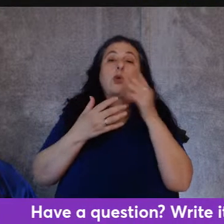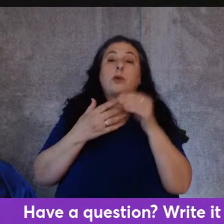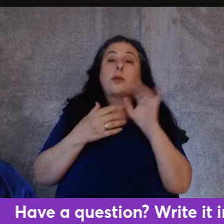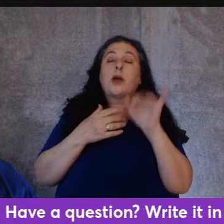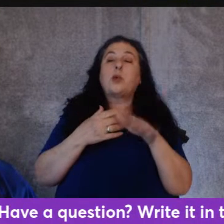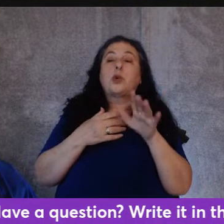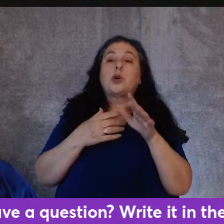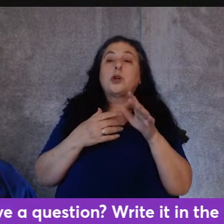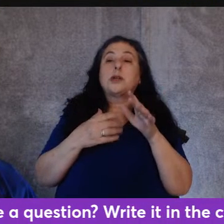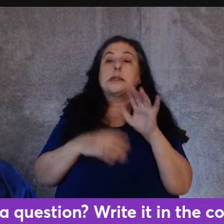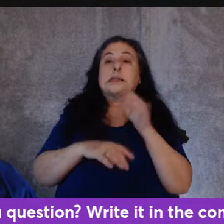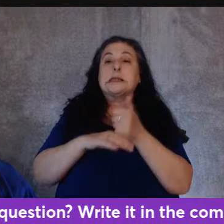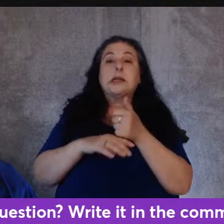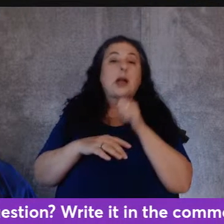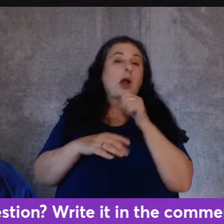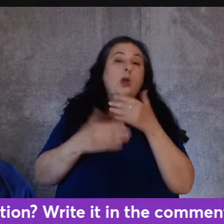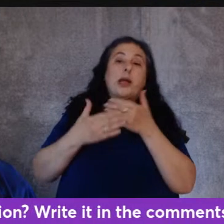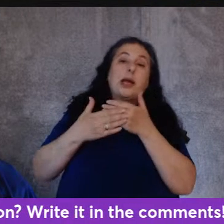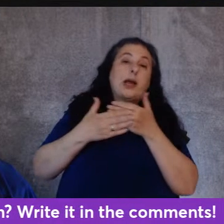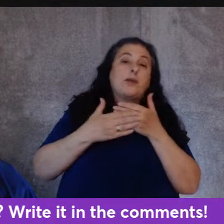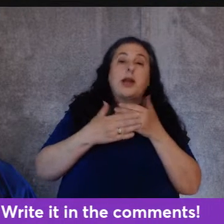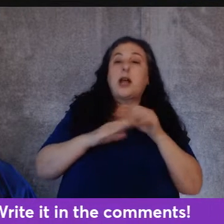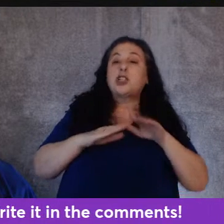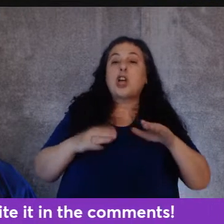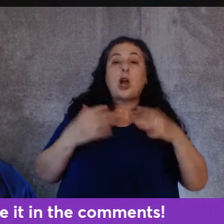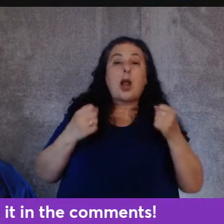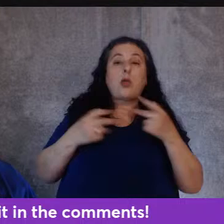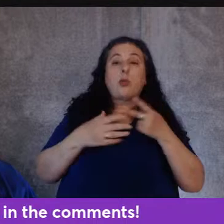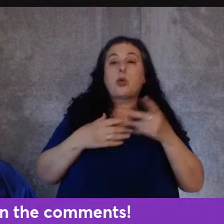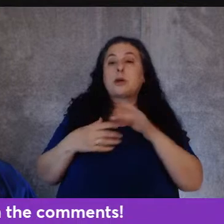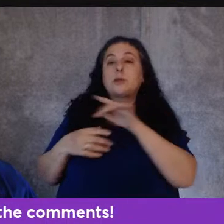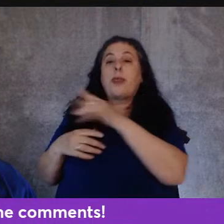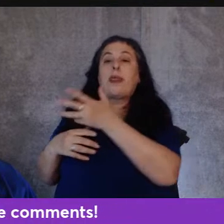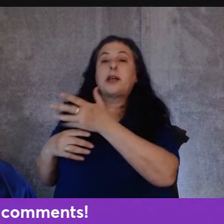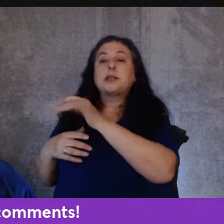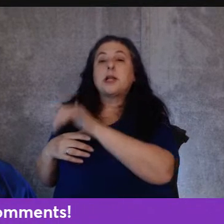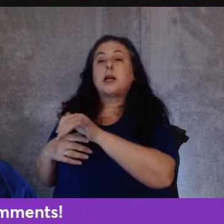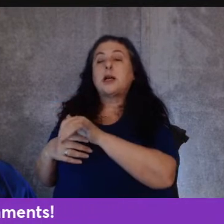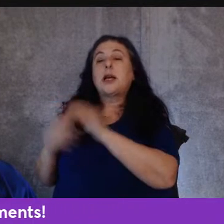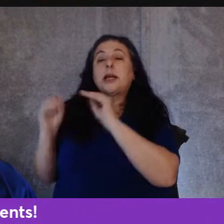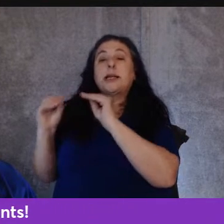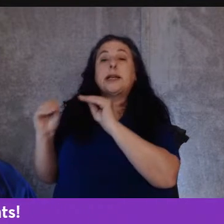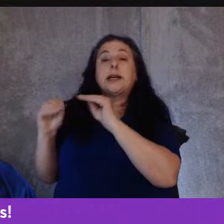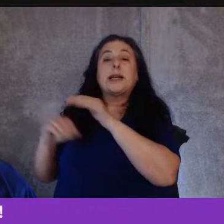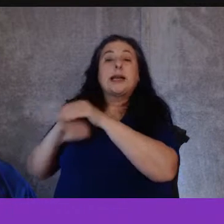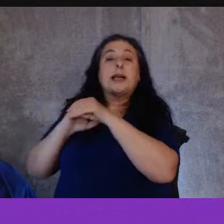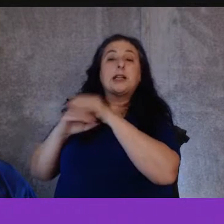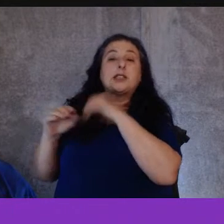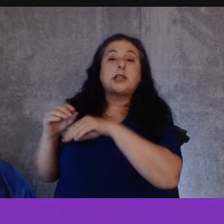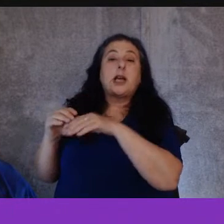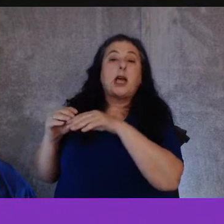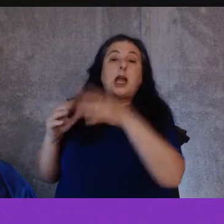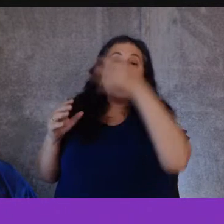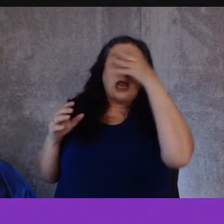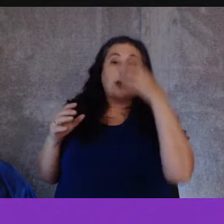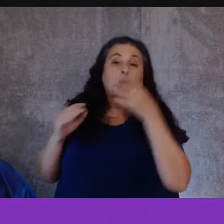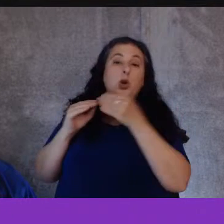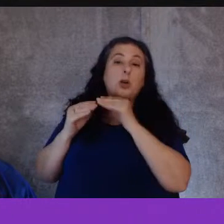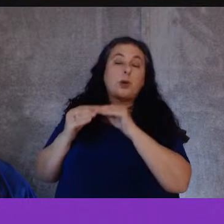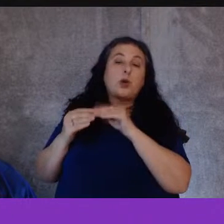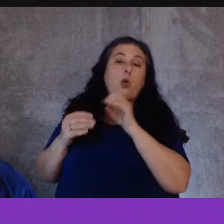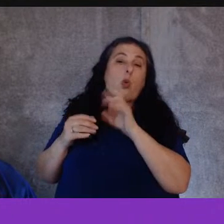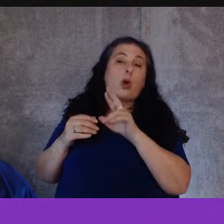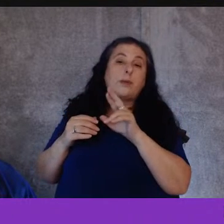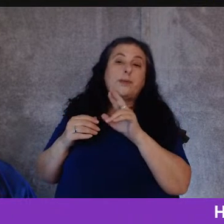were designed, not just infant and child health programs, but things like teaching English in immigrant communities, right?